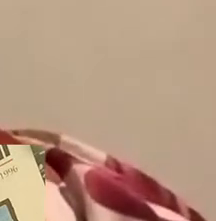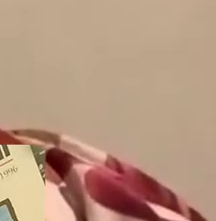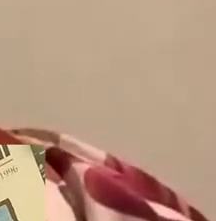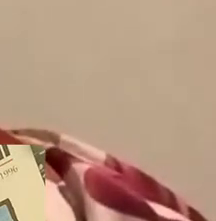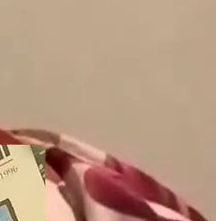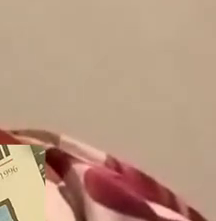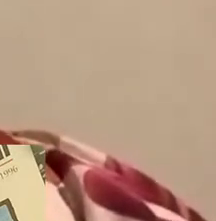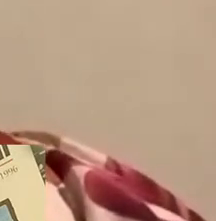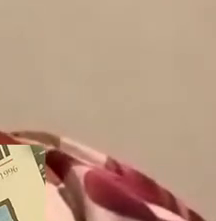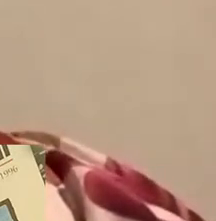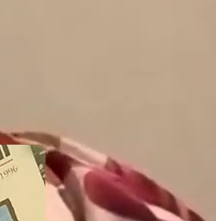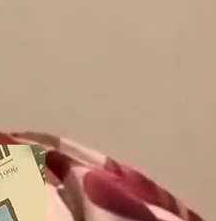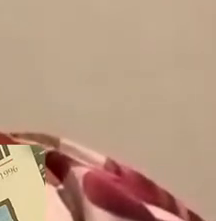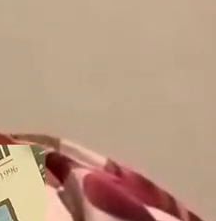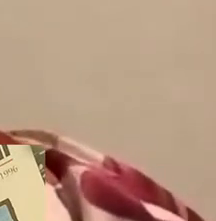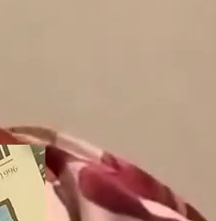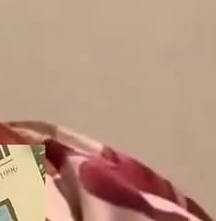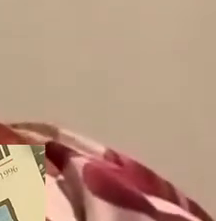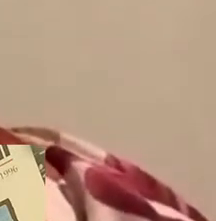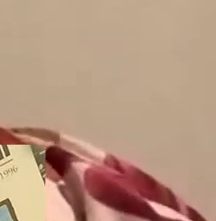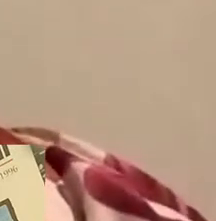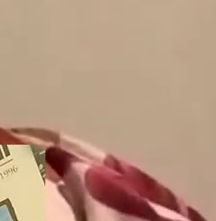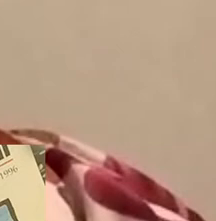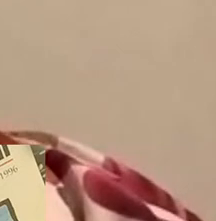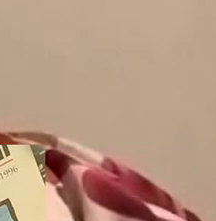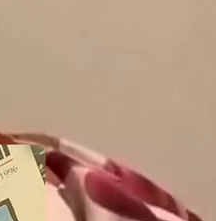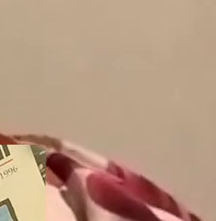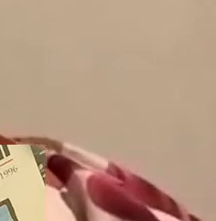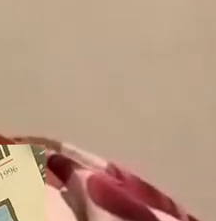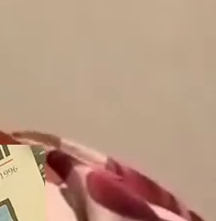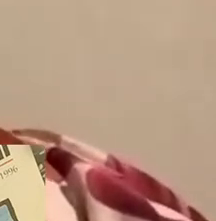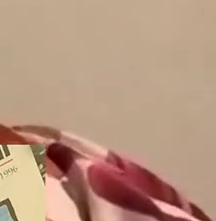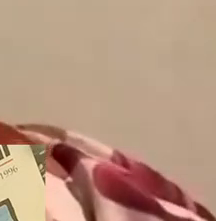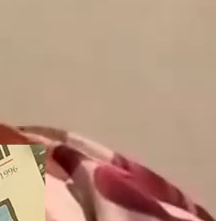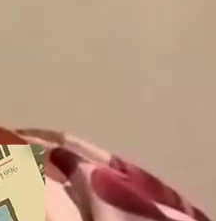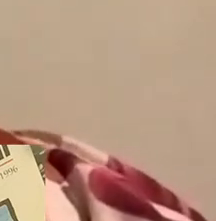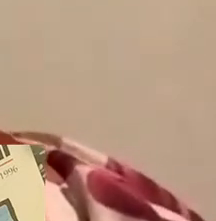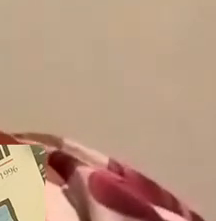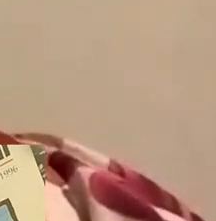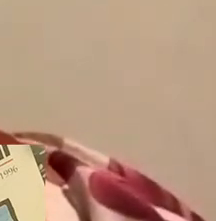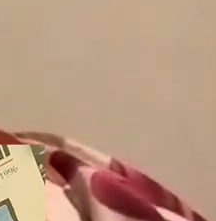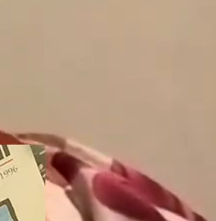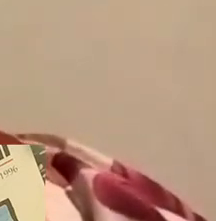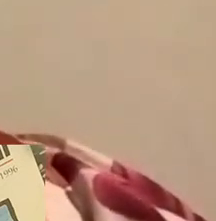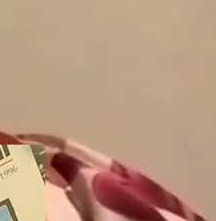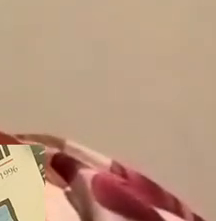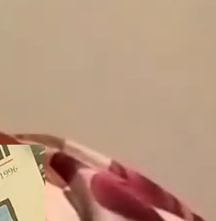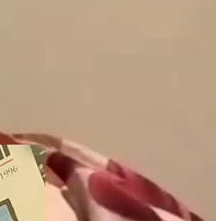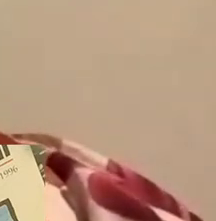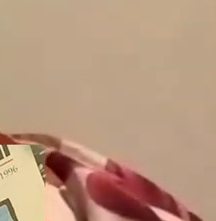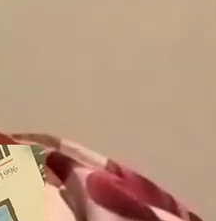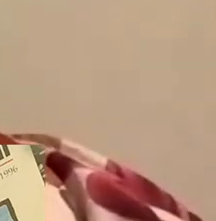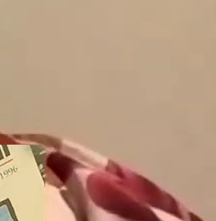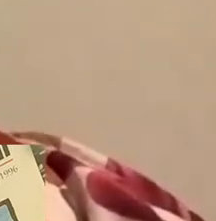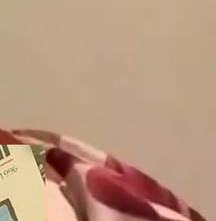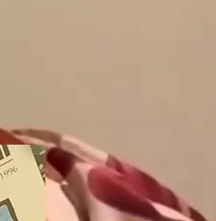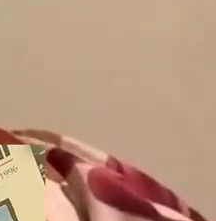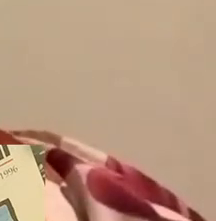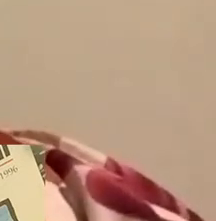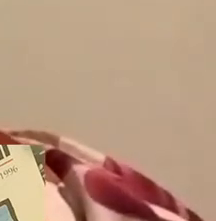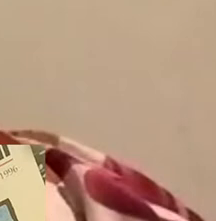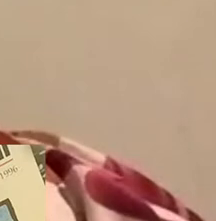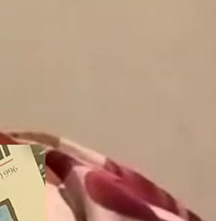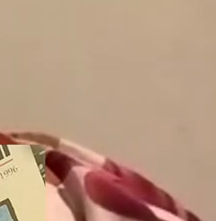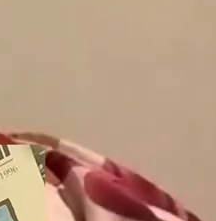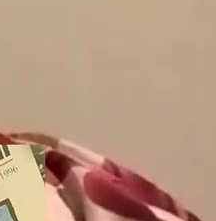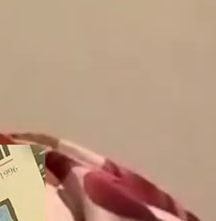is an important constitutional right which according to the Constitutional Court Embraces the right to be free from intrusion and